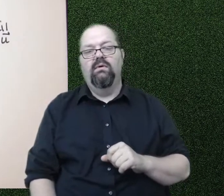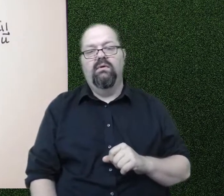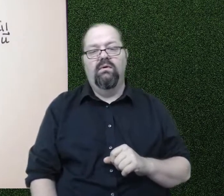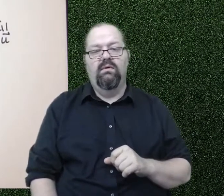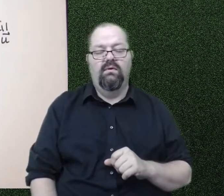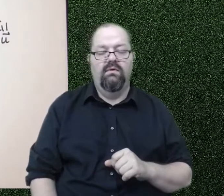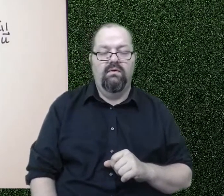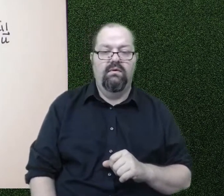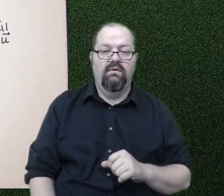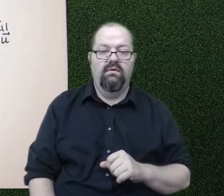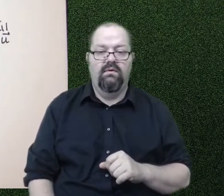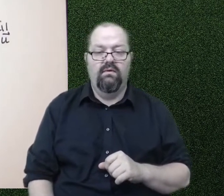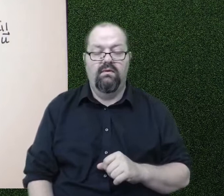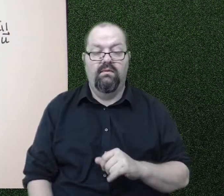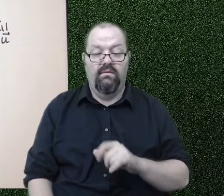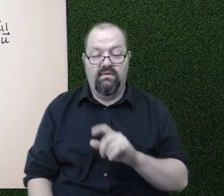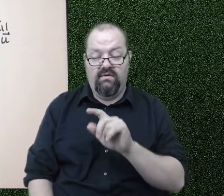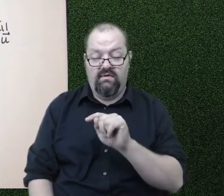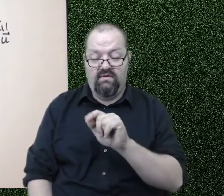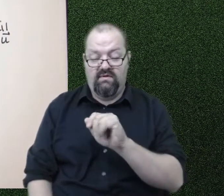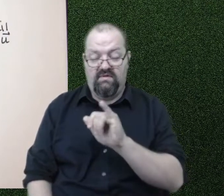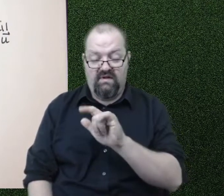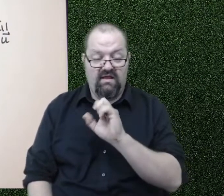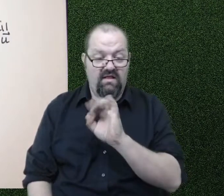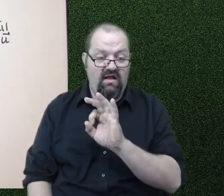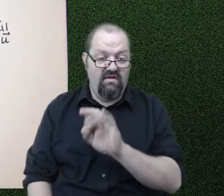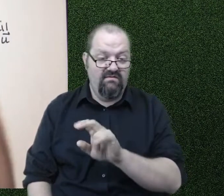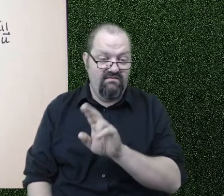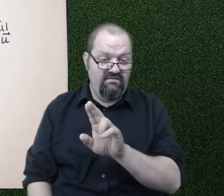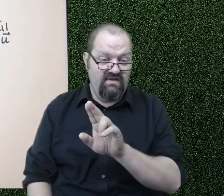The tail of v is right there,